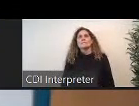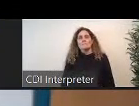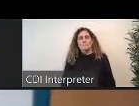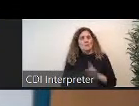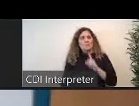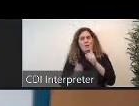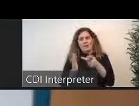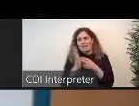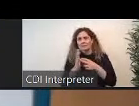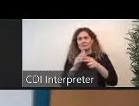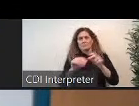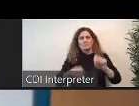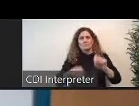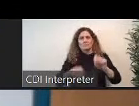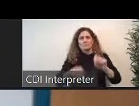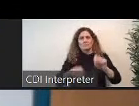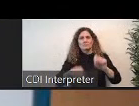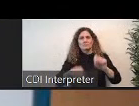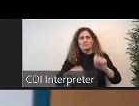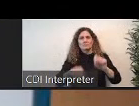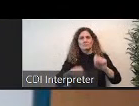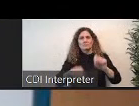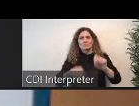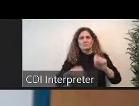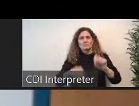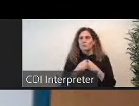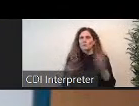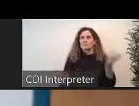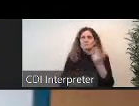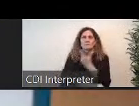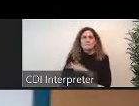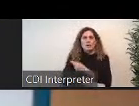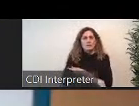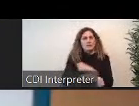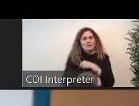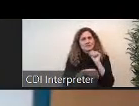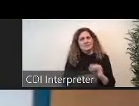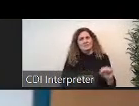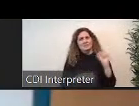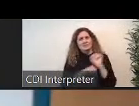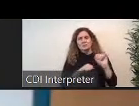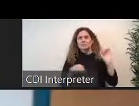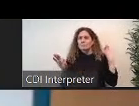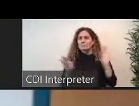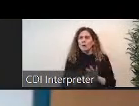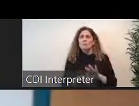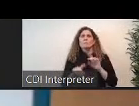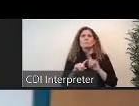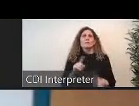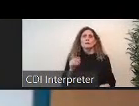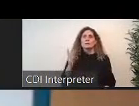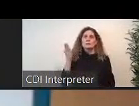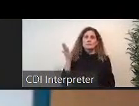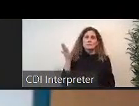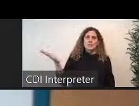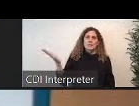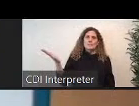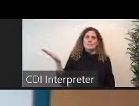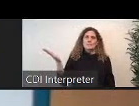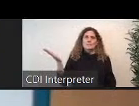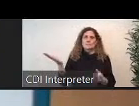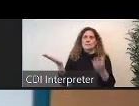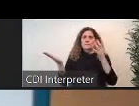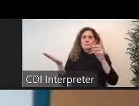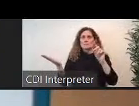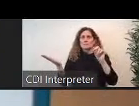that vaccine gets out to all of you who are eligible as fast as possible. But we're frustrated by the lack